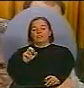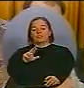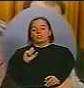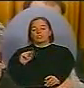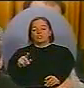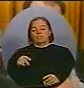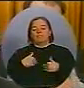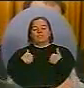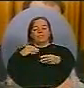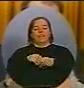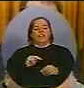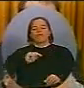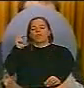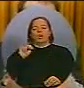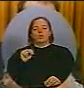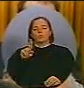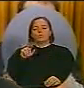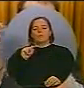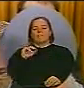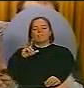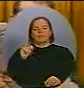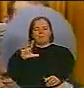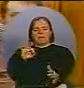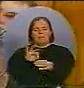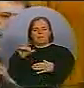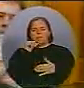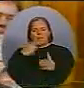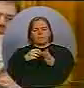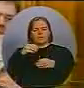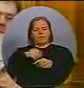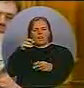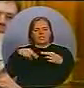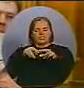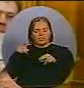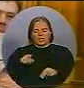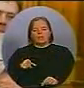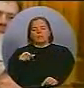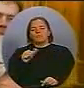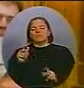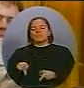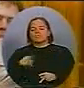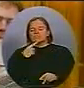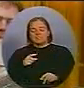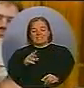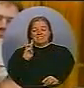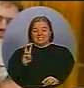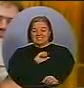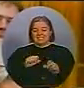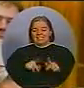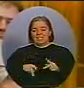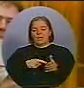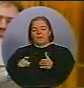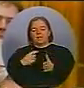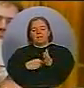ago, Senator Lowell Murray said that if a senator pays taxes in another province, then, quote, he's finished. So why the whitewash? Why will they not stand up for